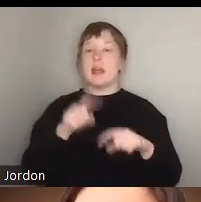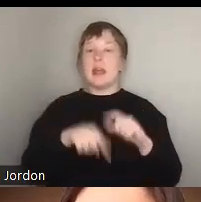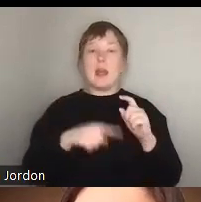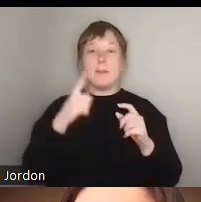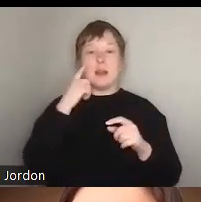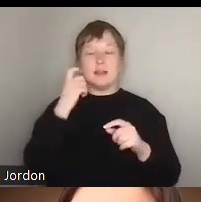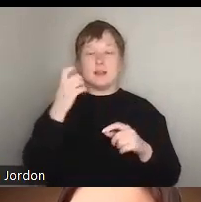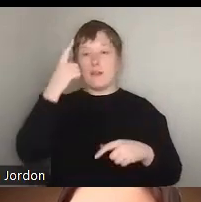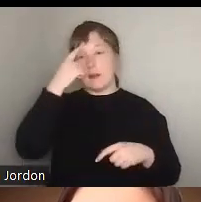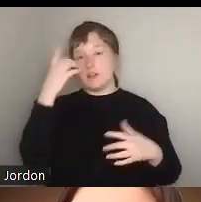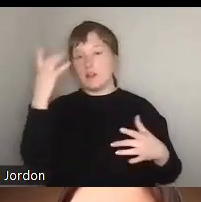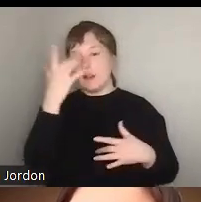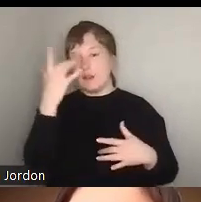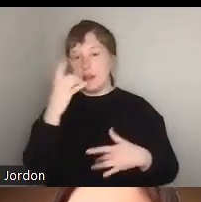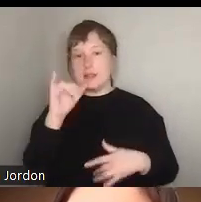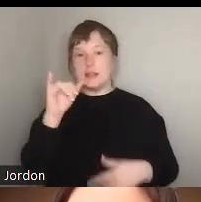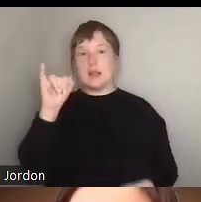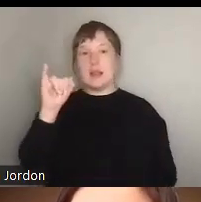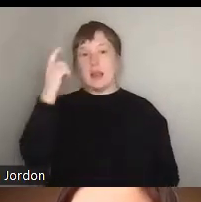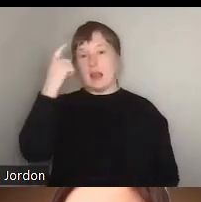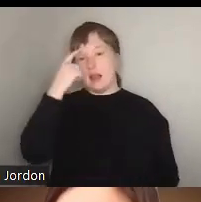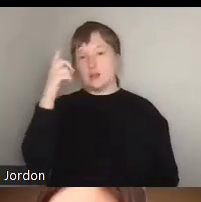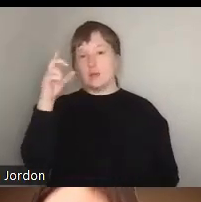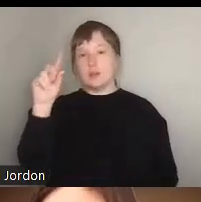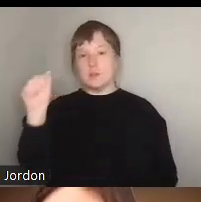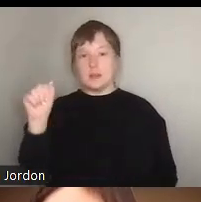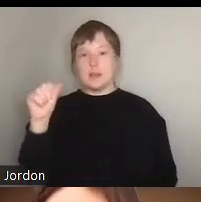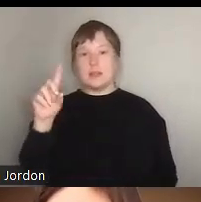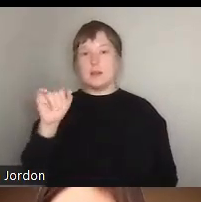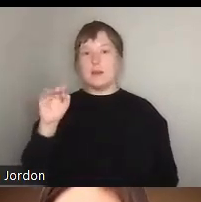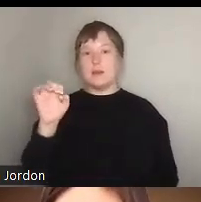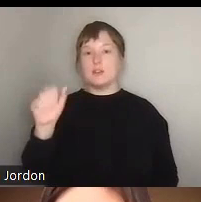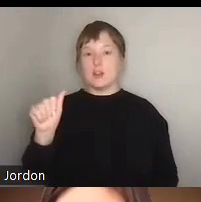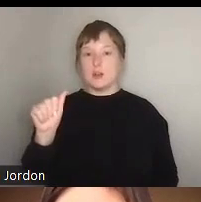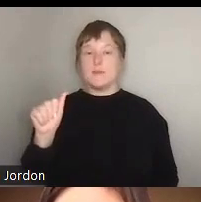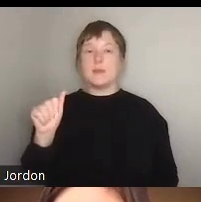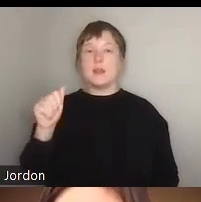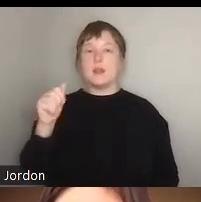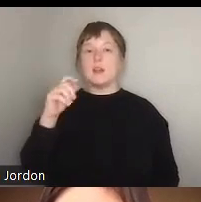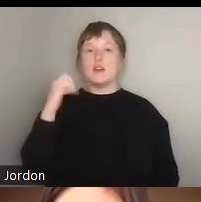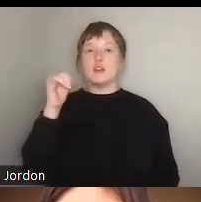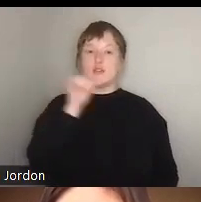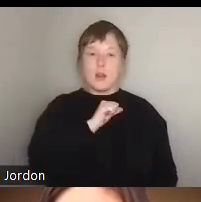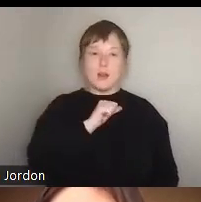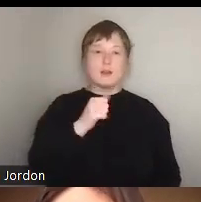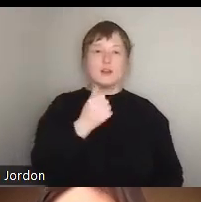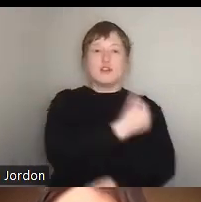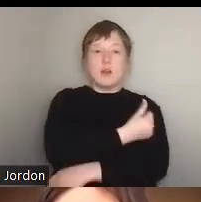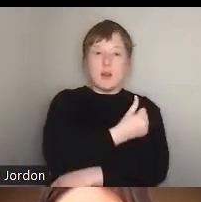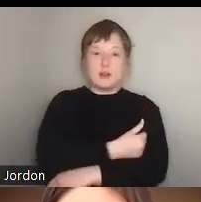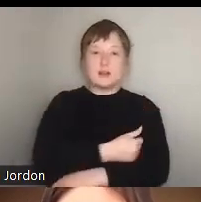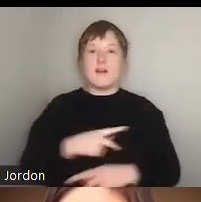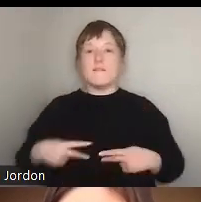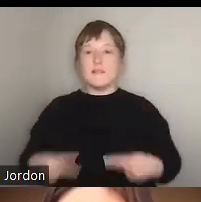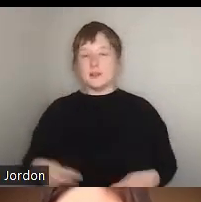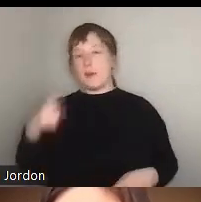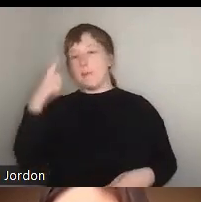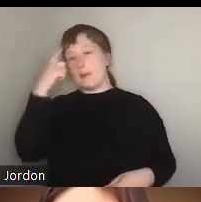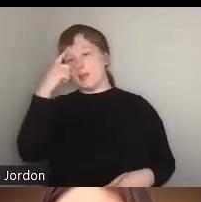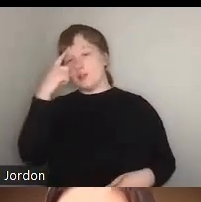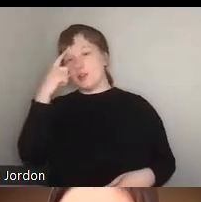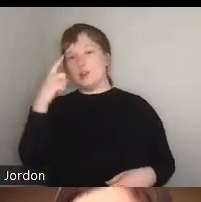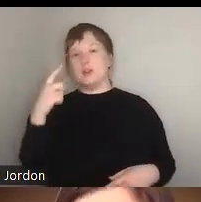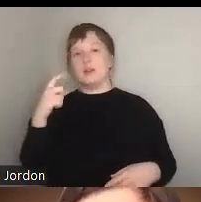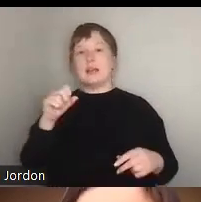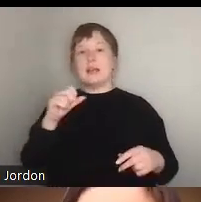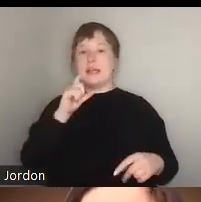illness, intellectual disability, dementia, habitual drunkenness, excessive drug use, or other physical or mental incapacity of managing or directing the